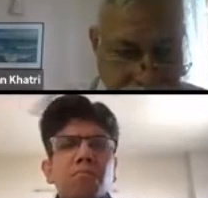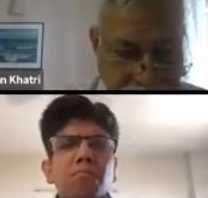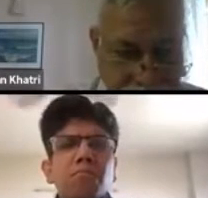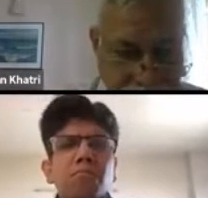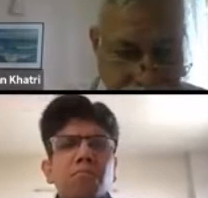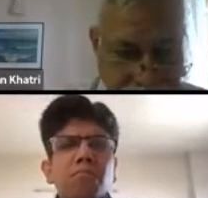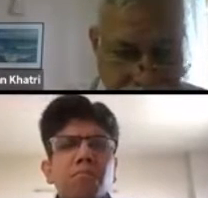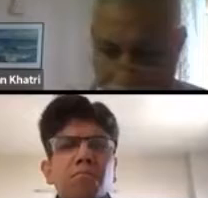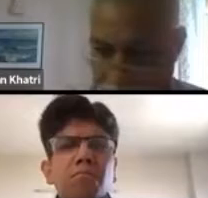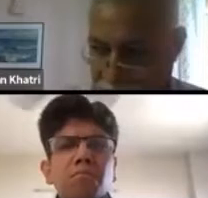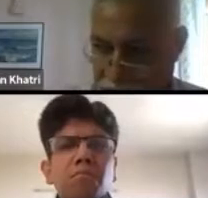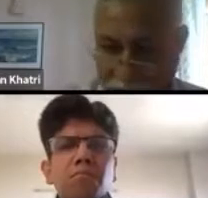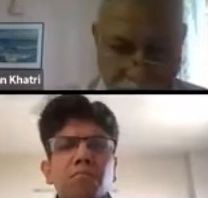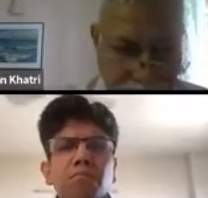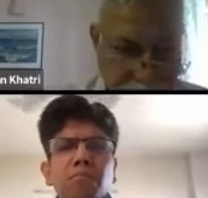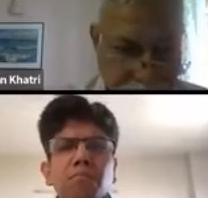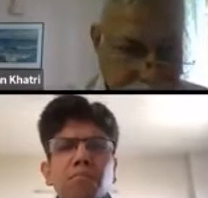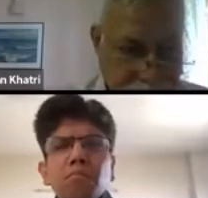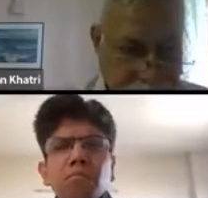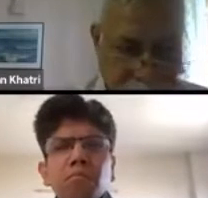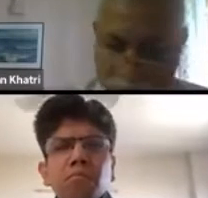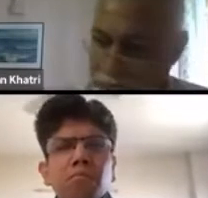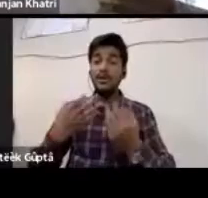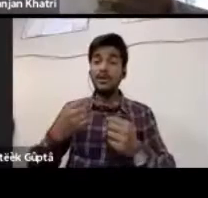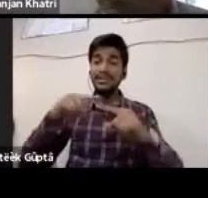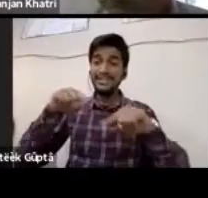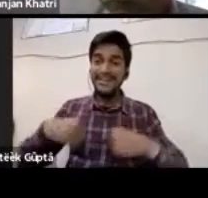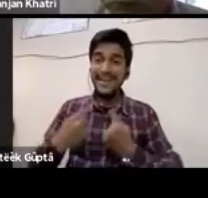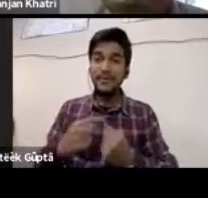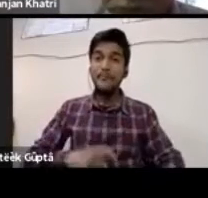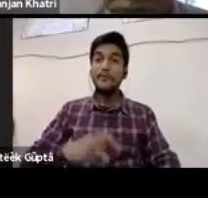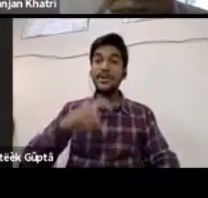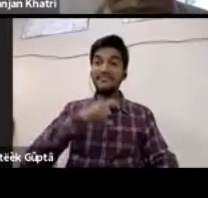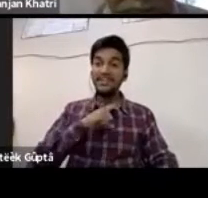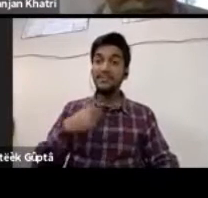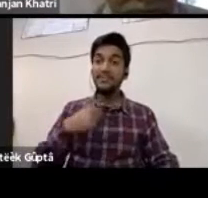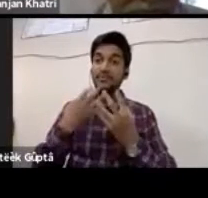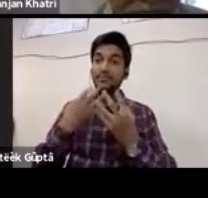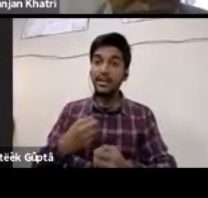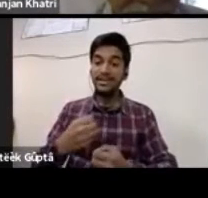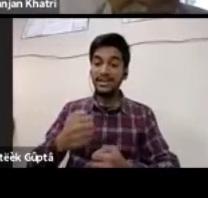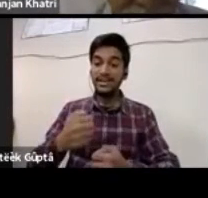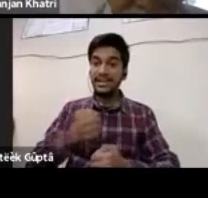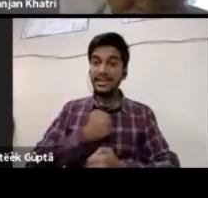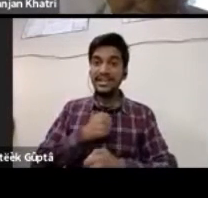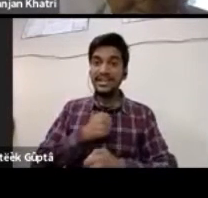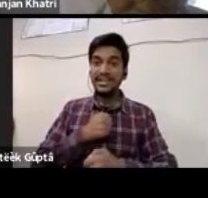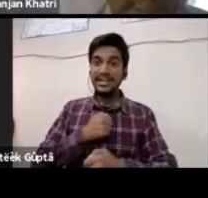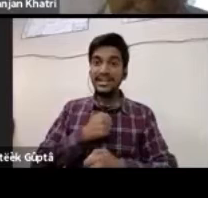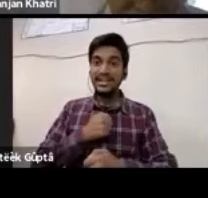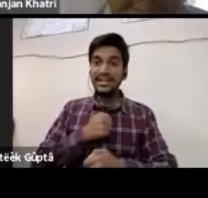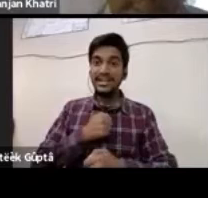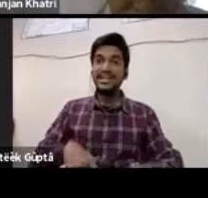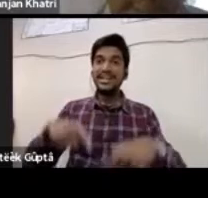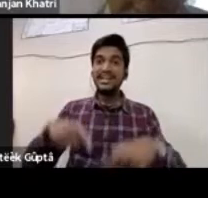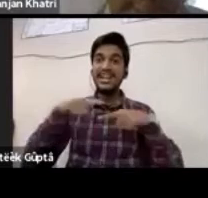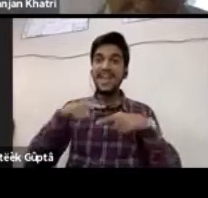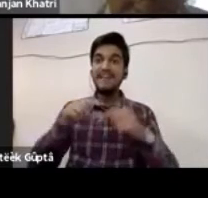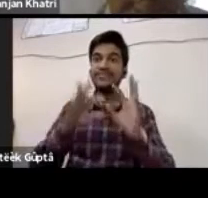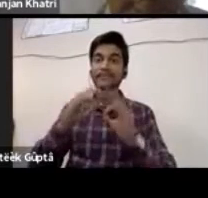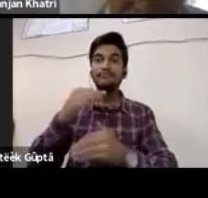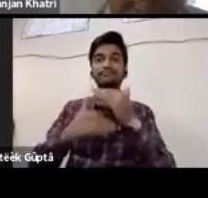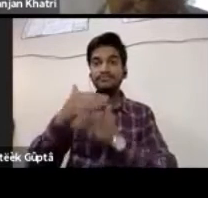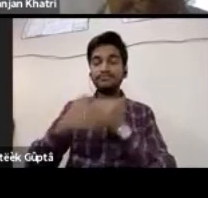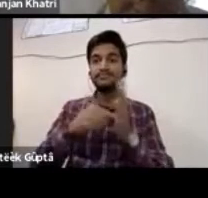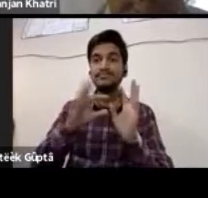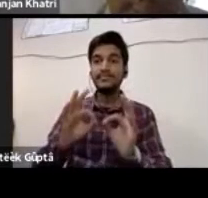and self-motivation that made my journey more compelling. During the uncertainties, I had to be on